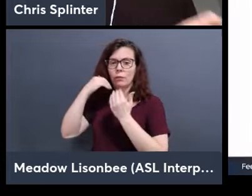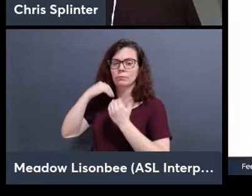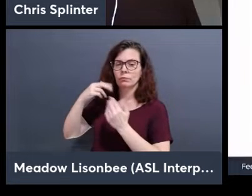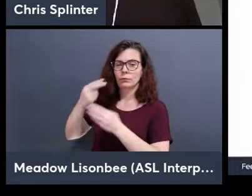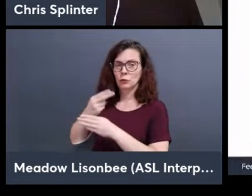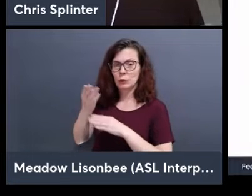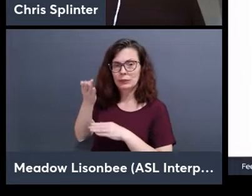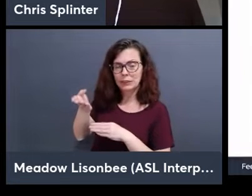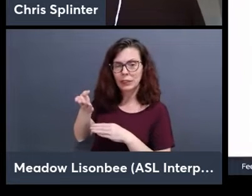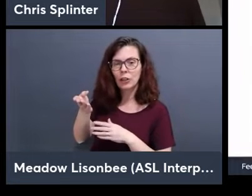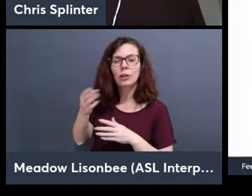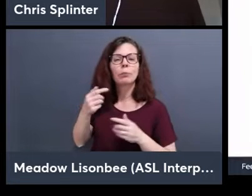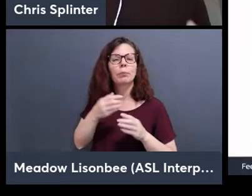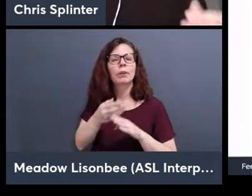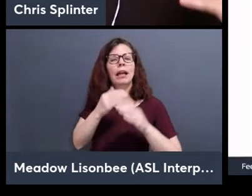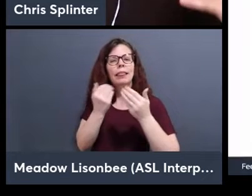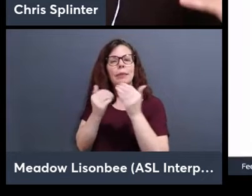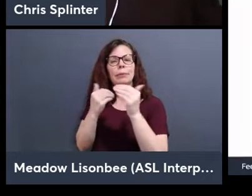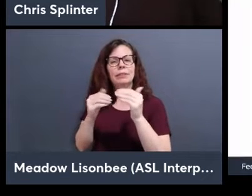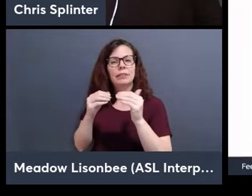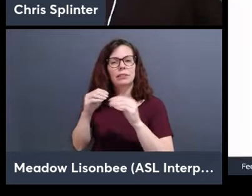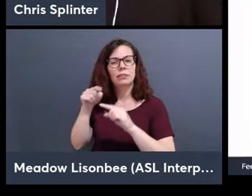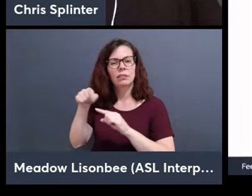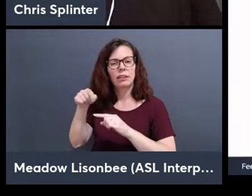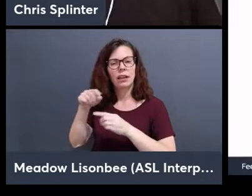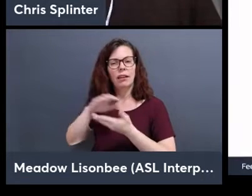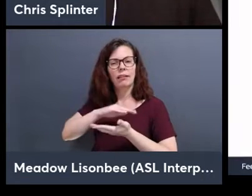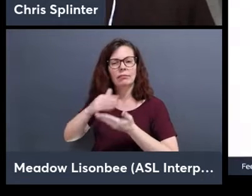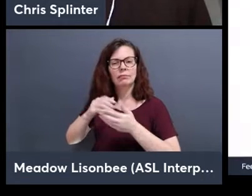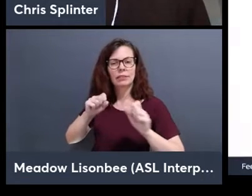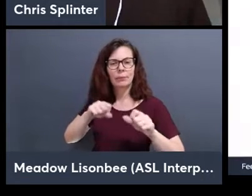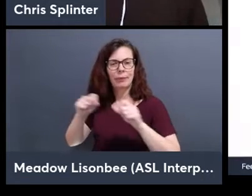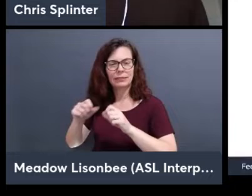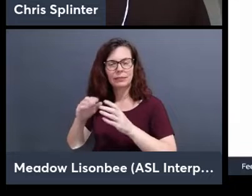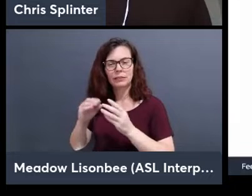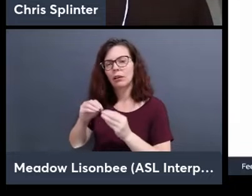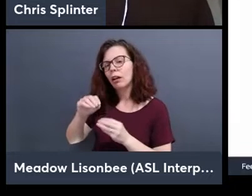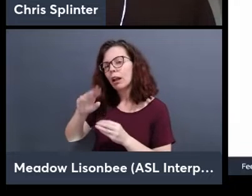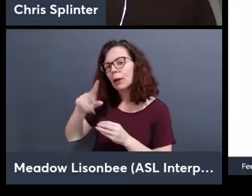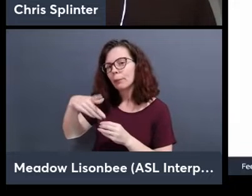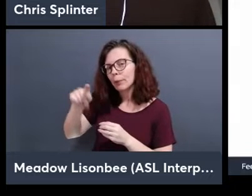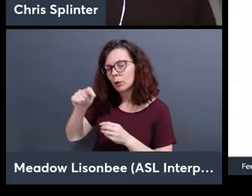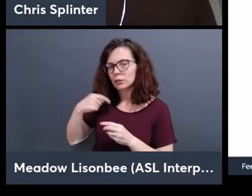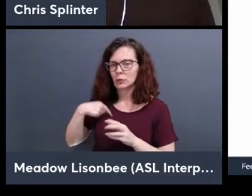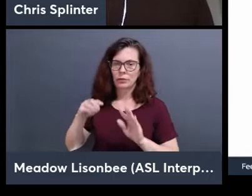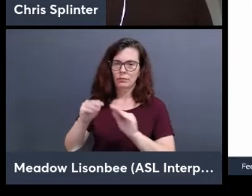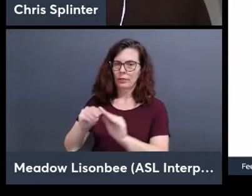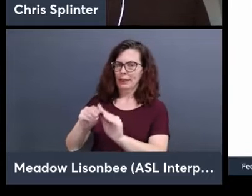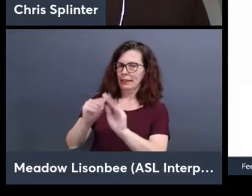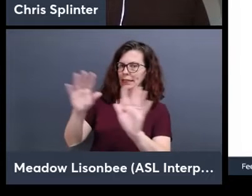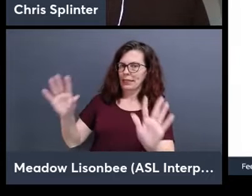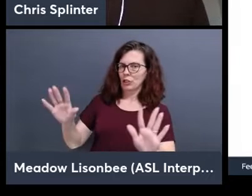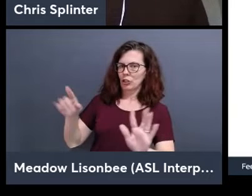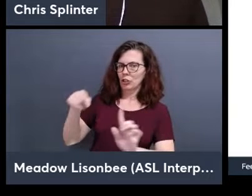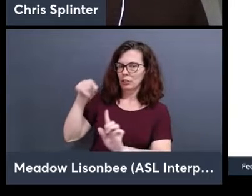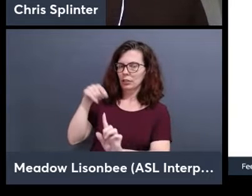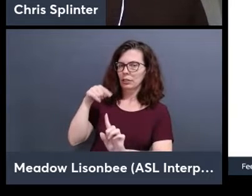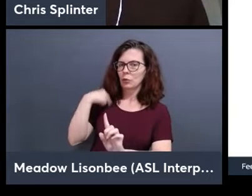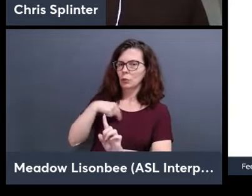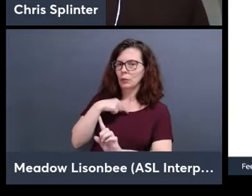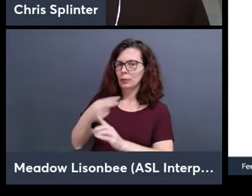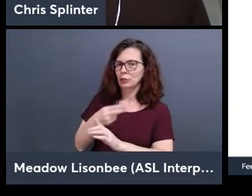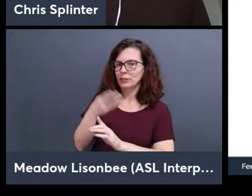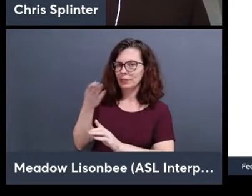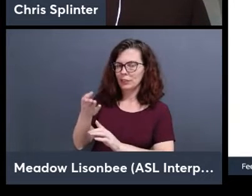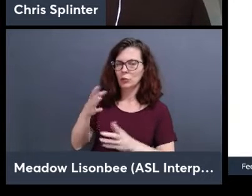constrained capacity on the outpost. And so we want to make it very clear the capacity that we're using on the outpost that's running in your data